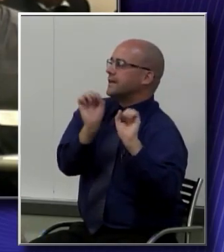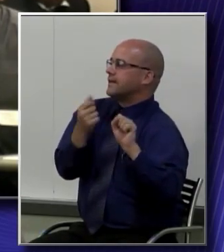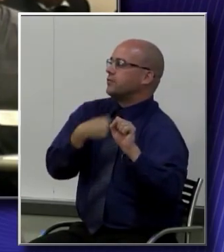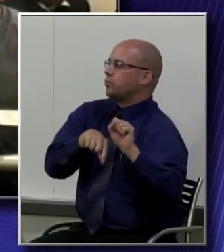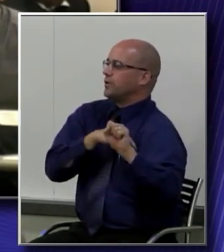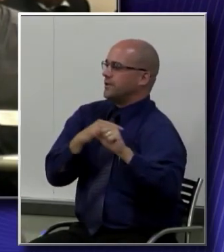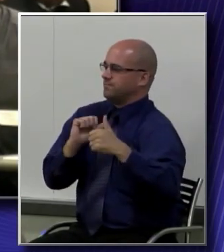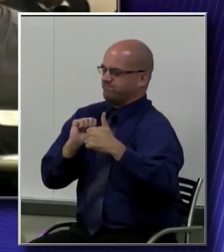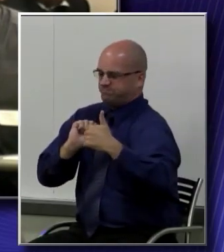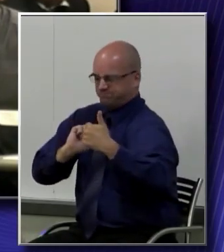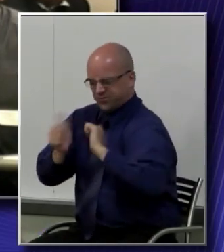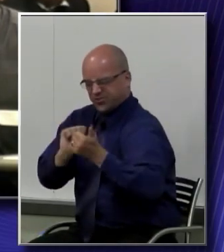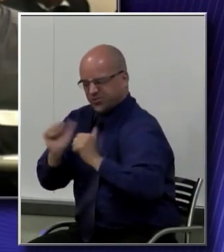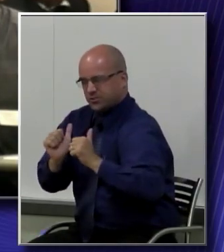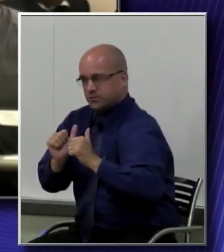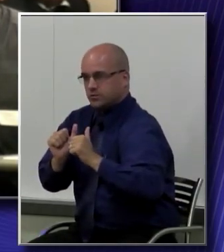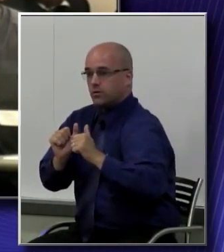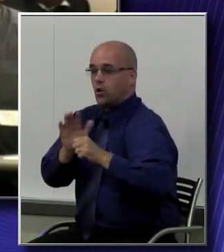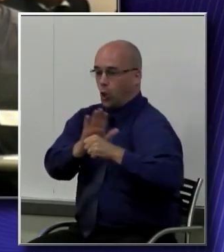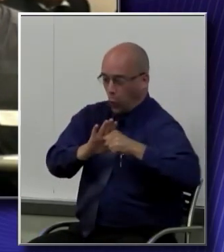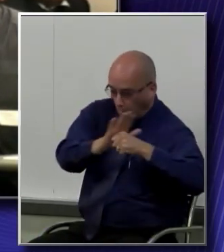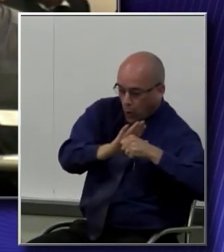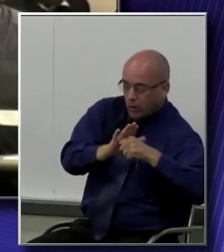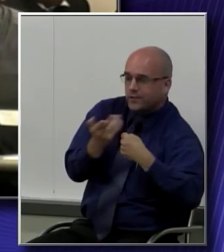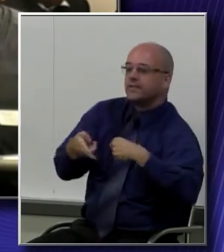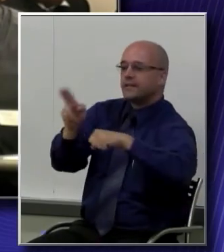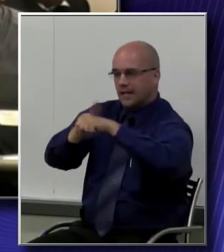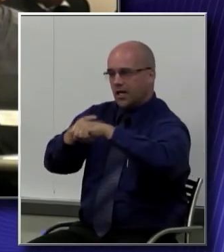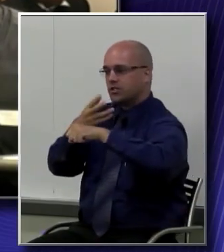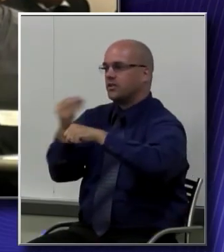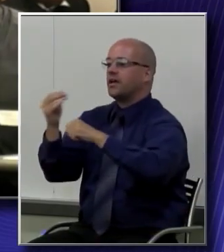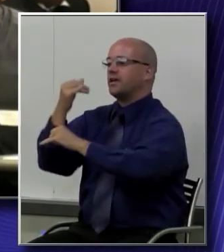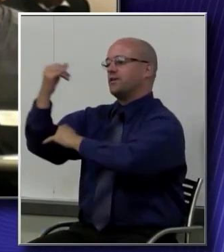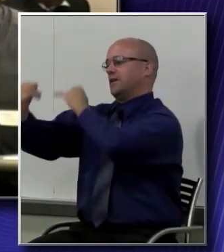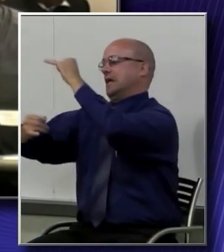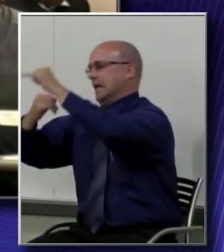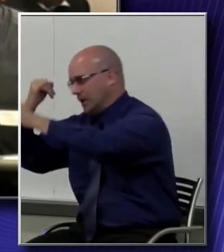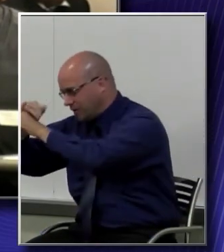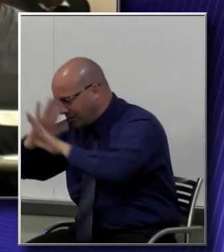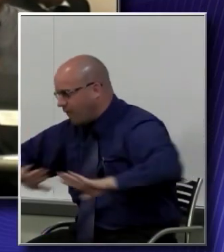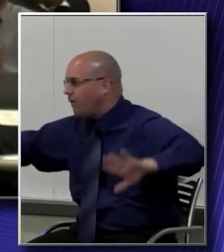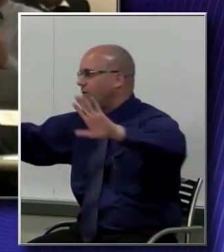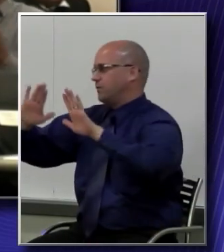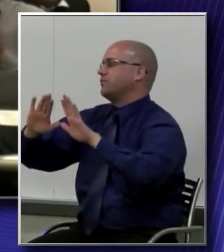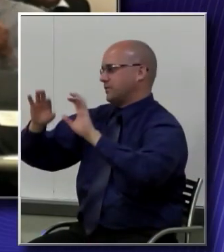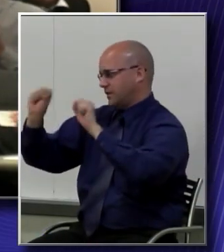competitive locally, nationally, and internationally. Thank you for your time.